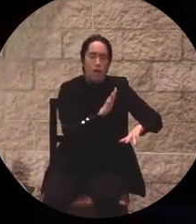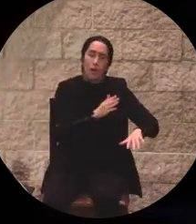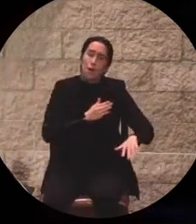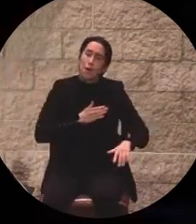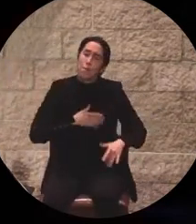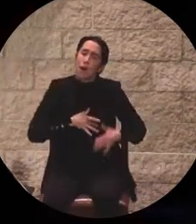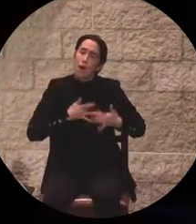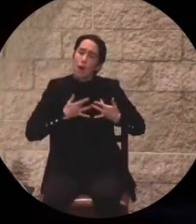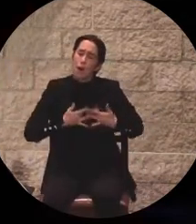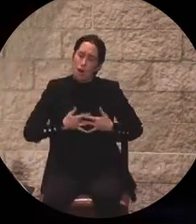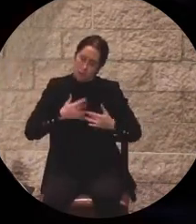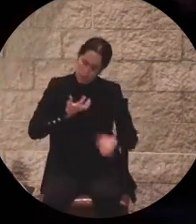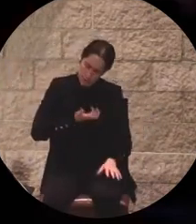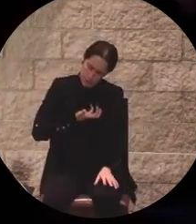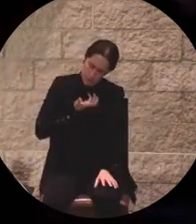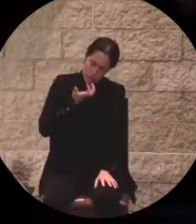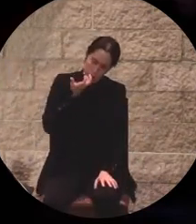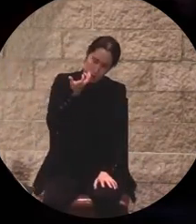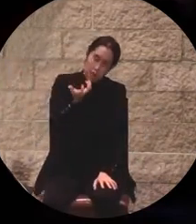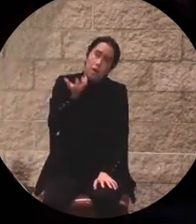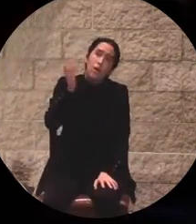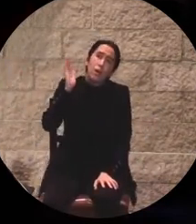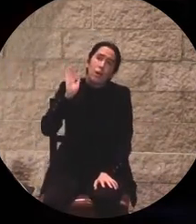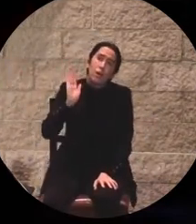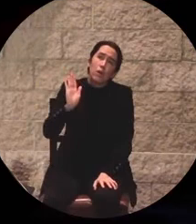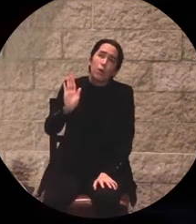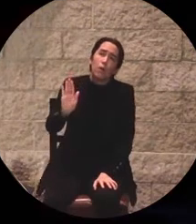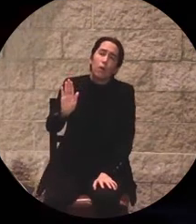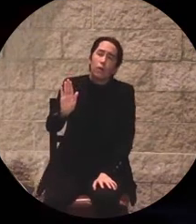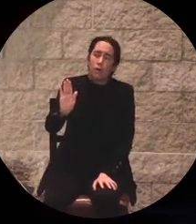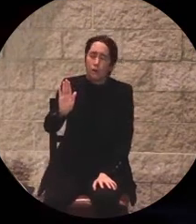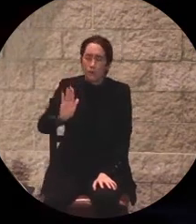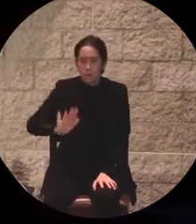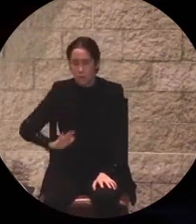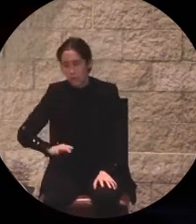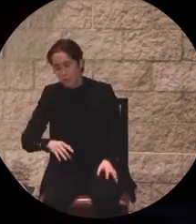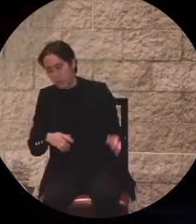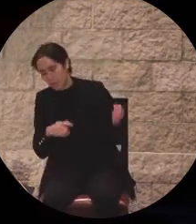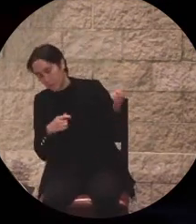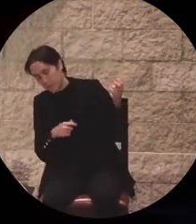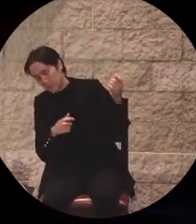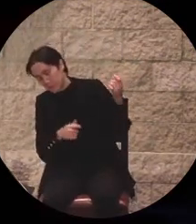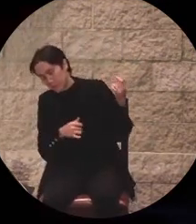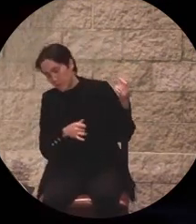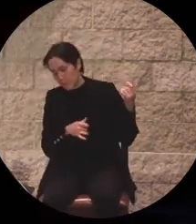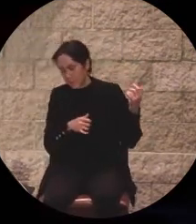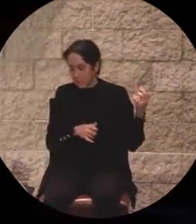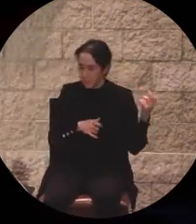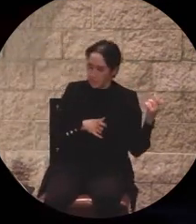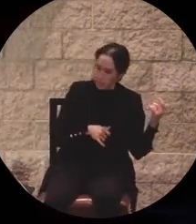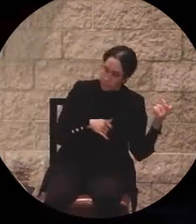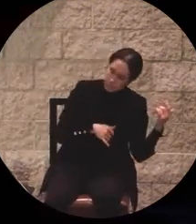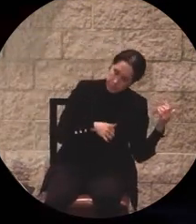my heart is in your hands.